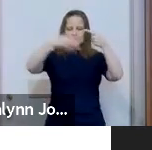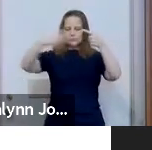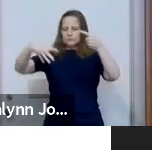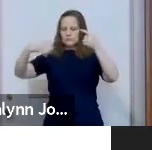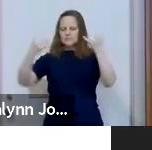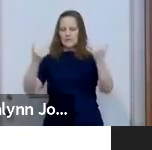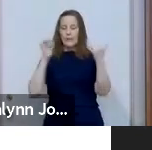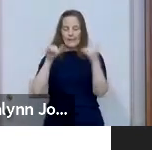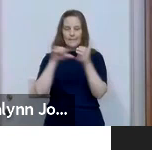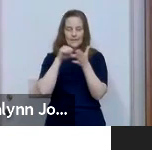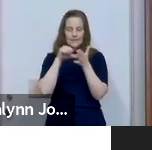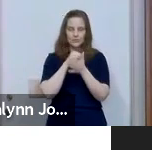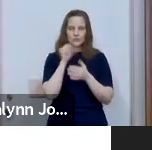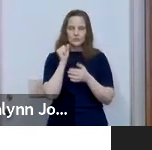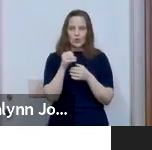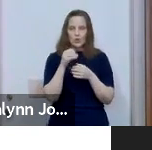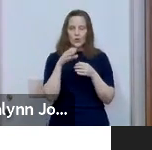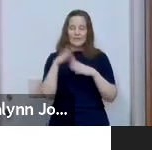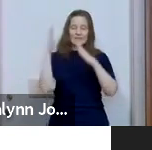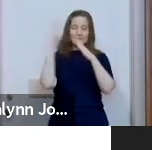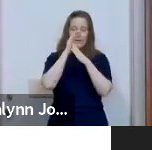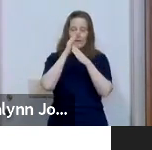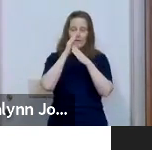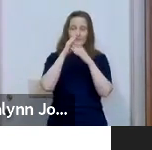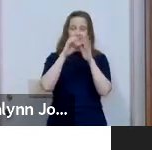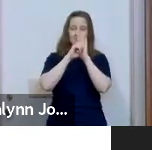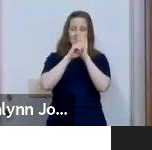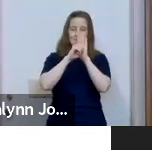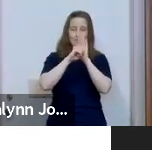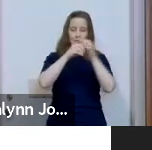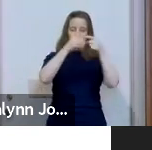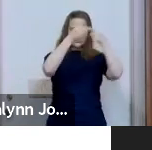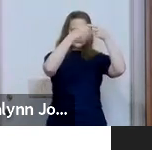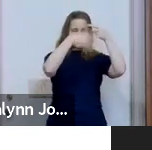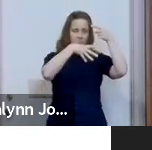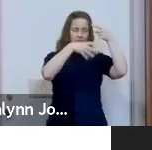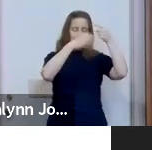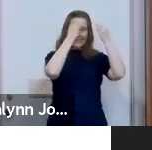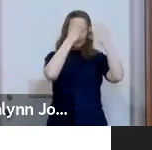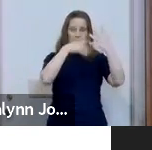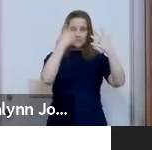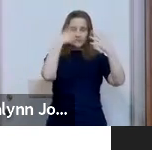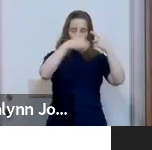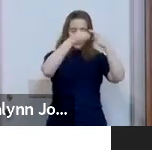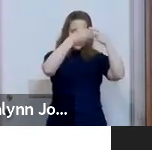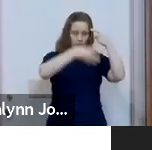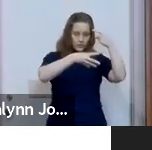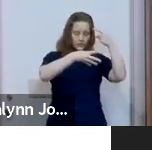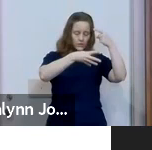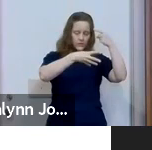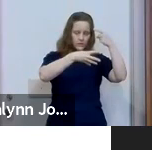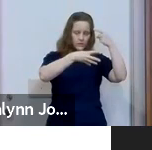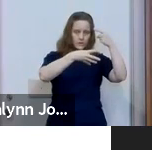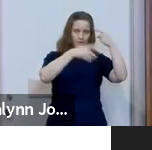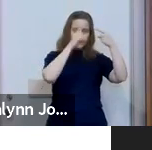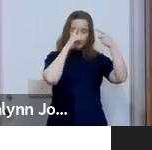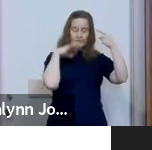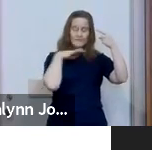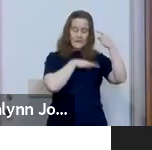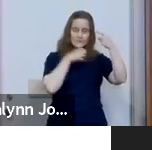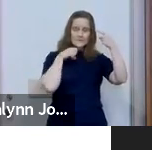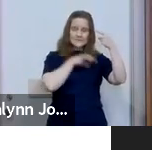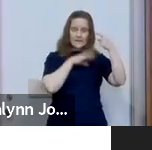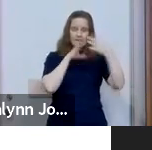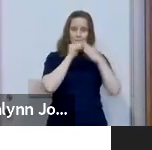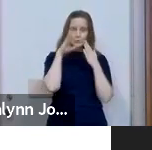on that page. So if you go to the top, for example, and look at information for, there's a lot of information for faculty, staff, and